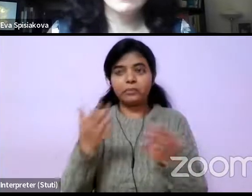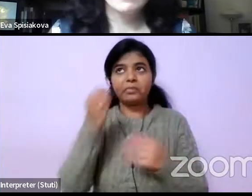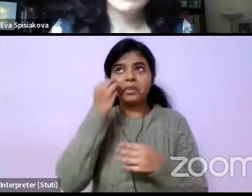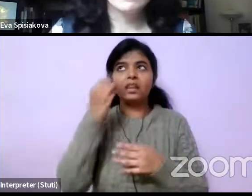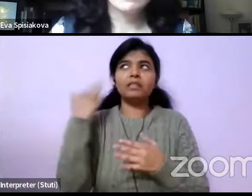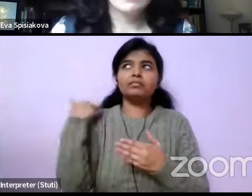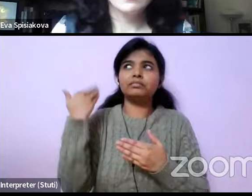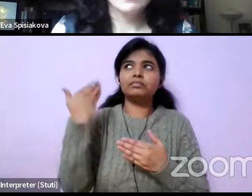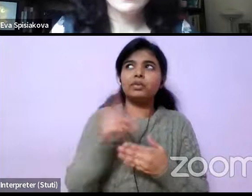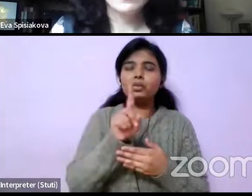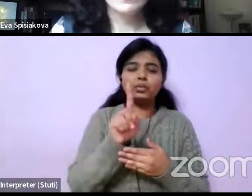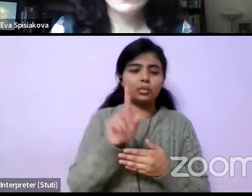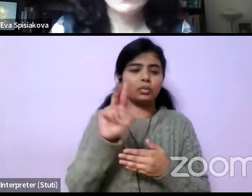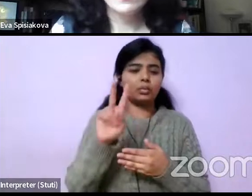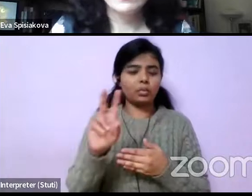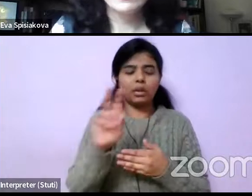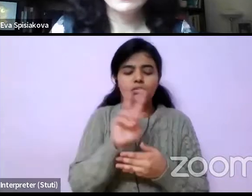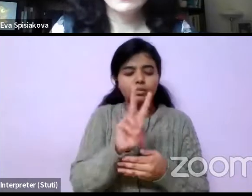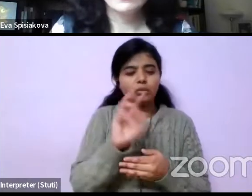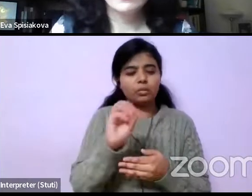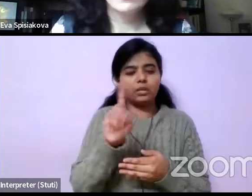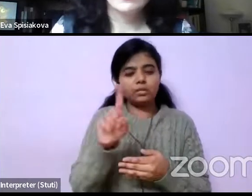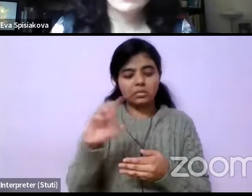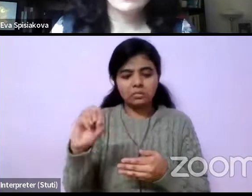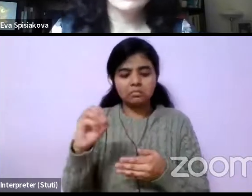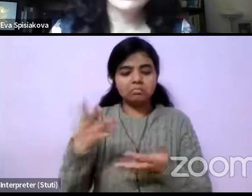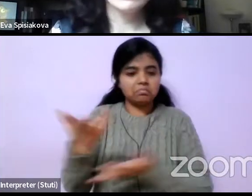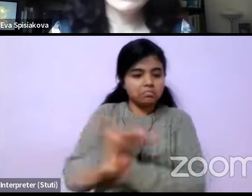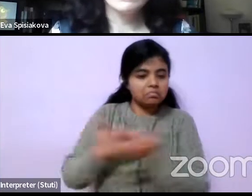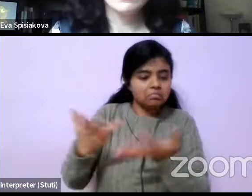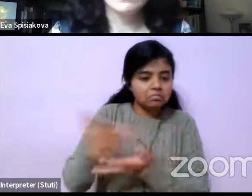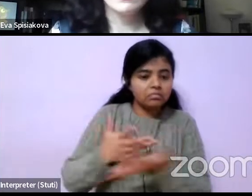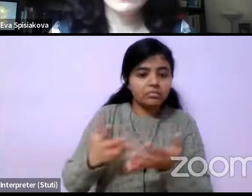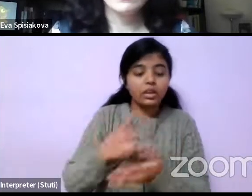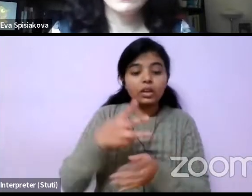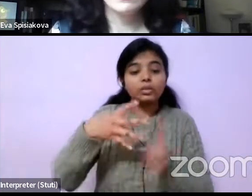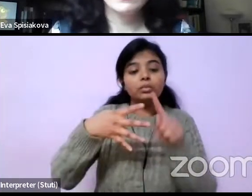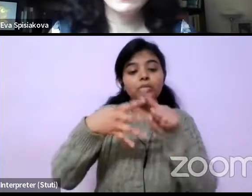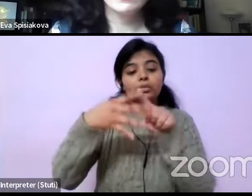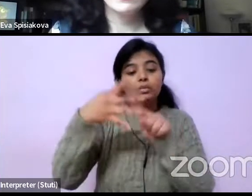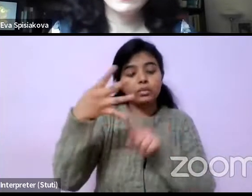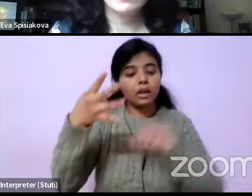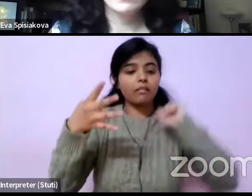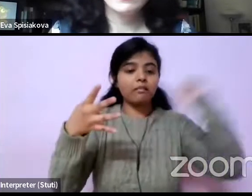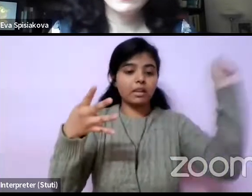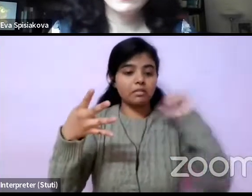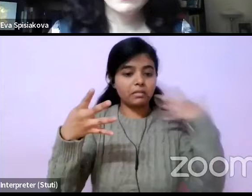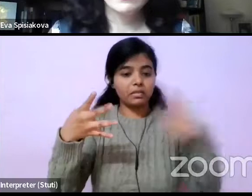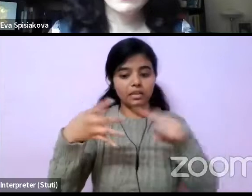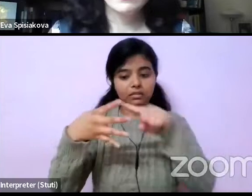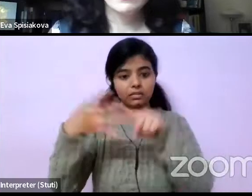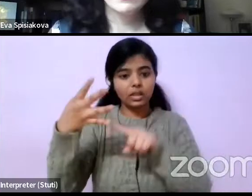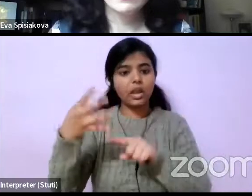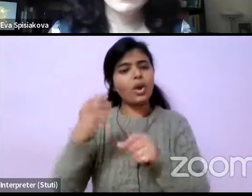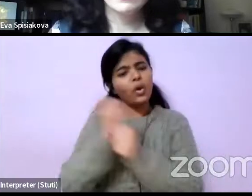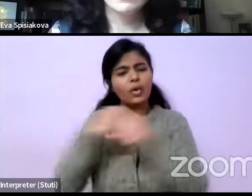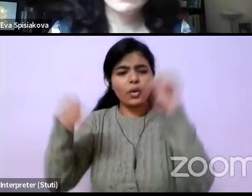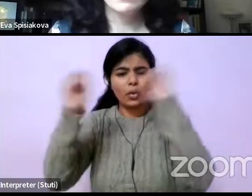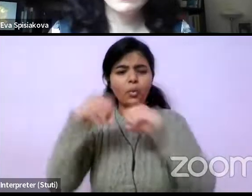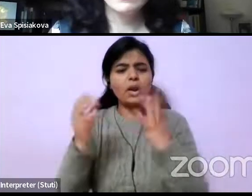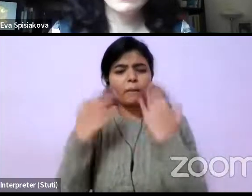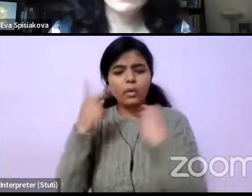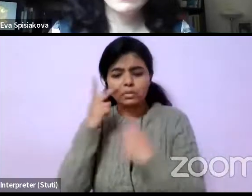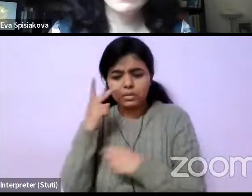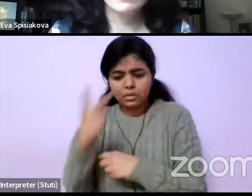2010, which is the point of discussion here. So there are like 4 major protests. You just, type it on Google, protest